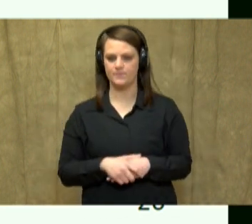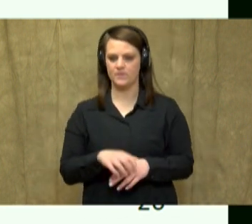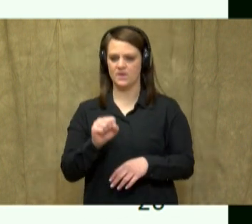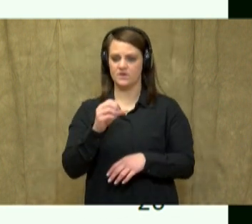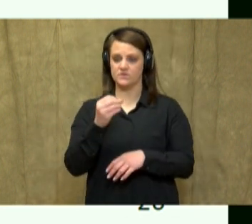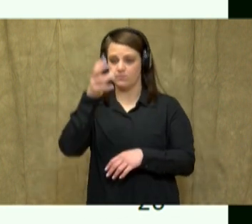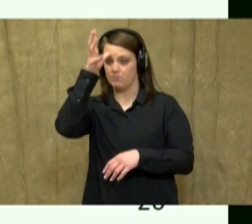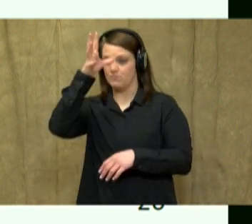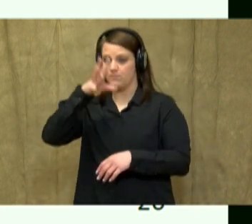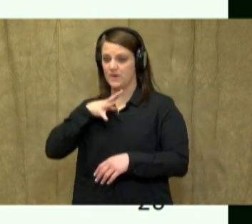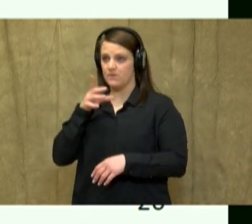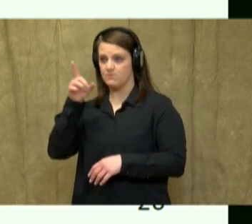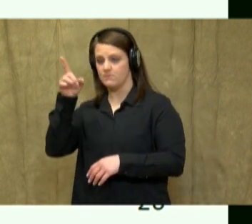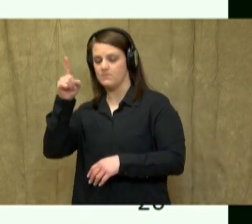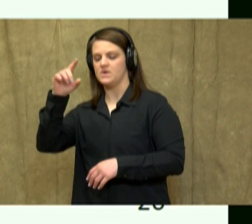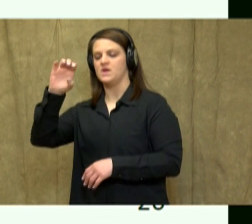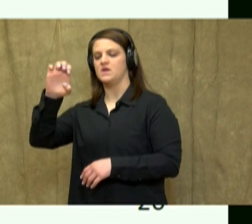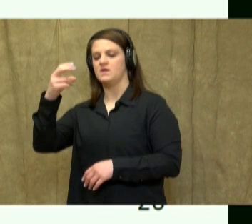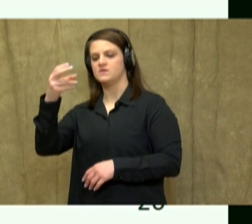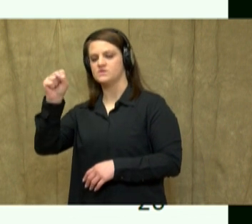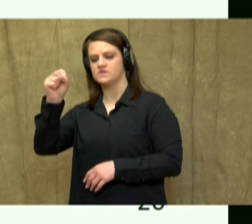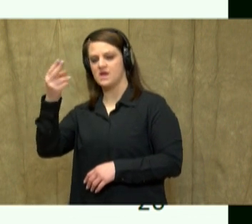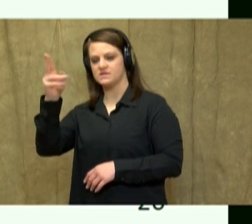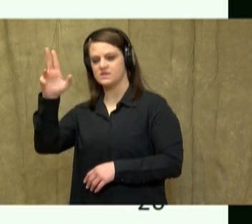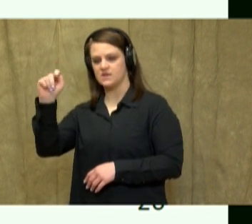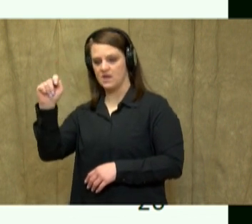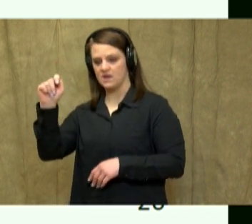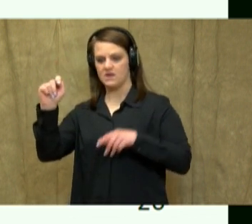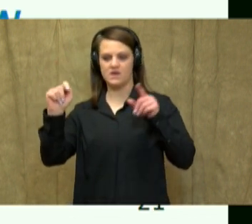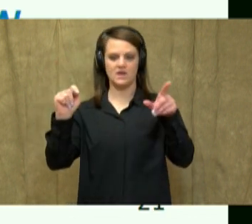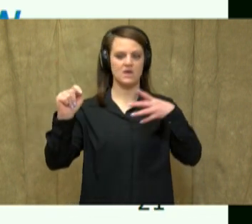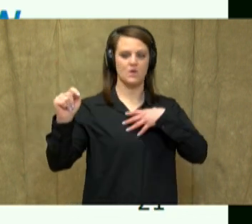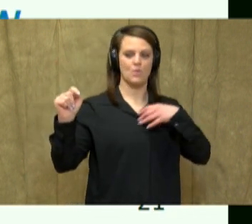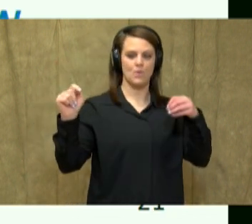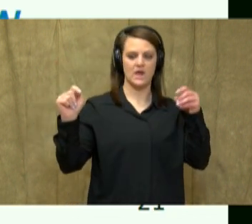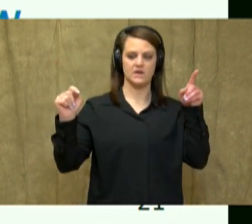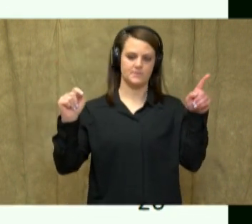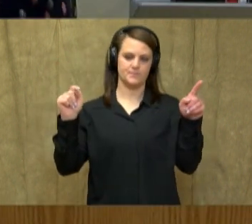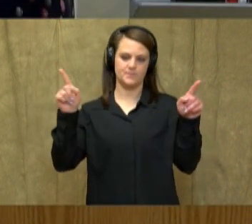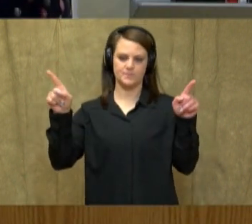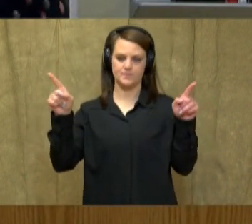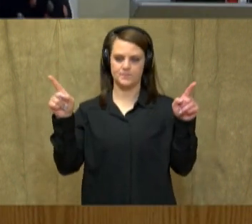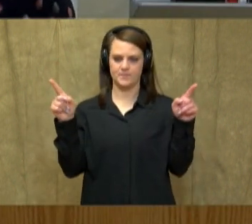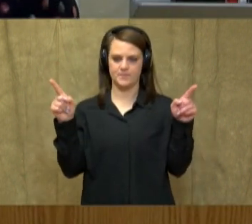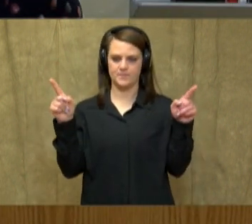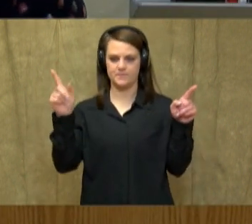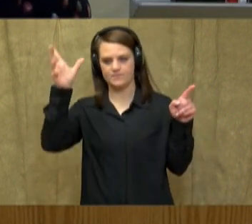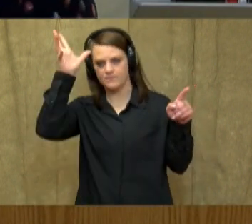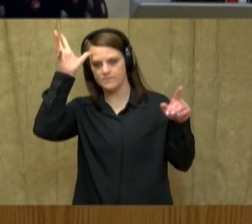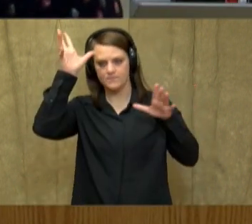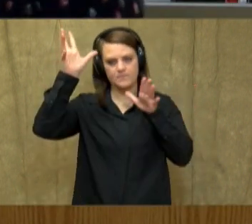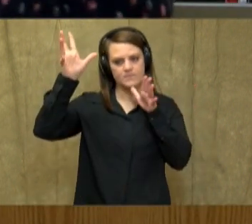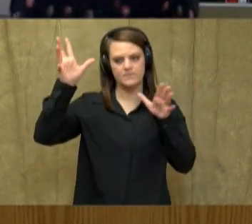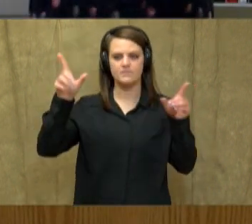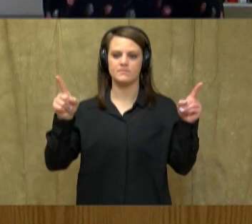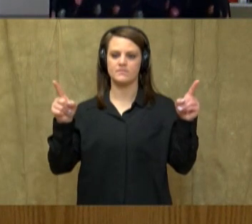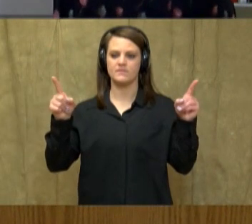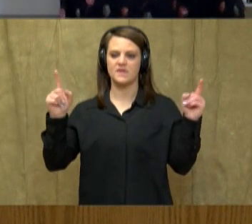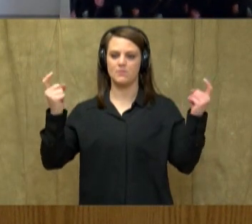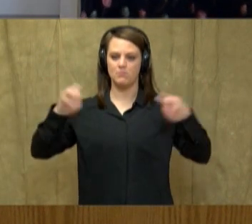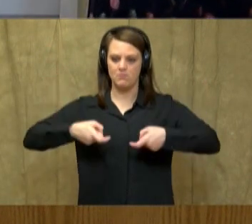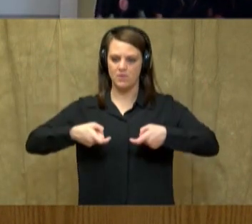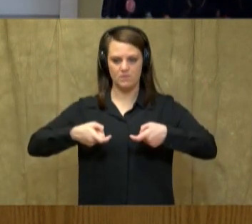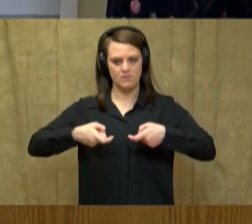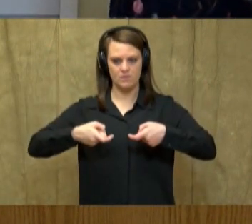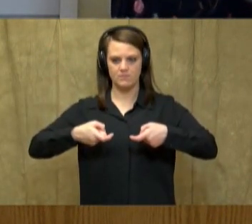one parent that is chestnut and the other has a white coat, all right, what happens with your Punnett